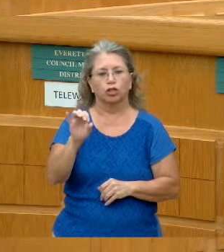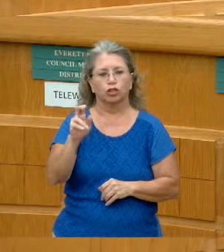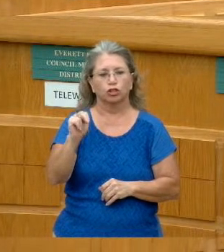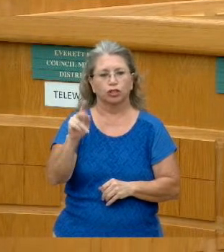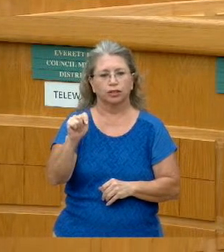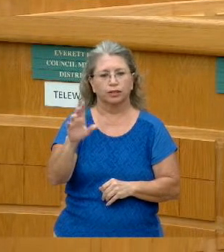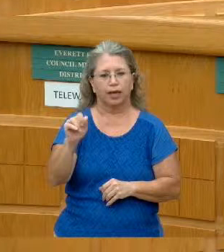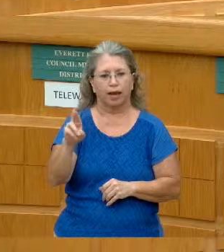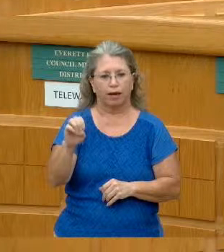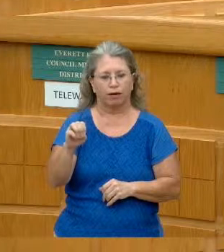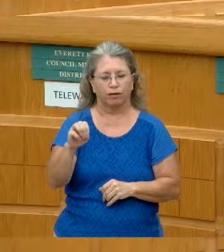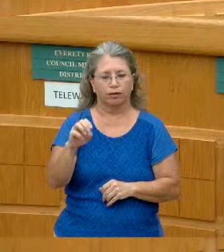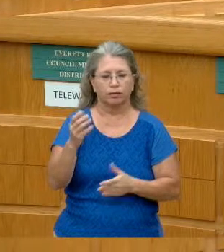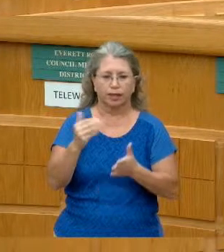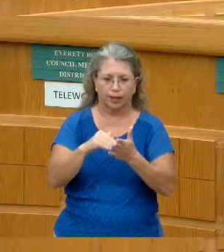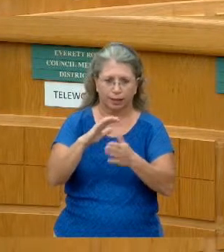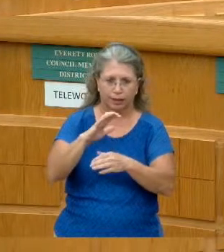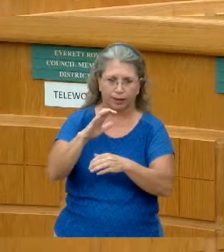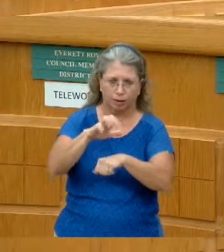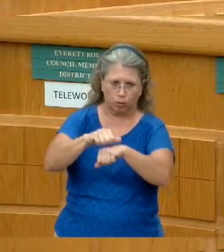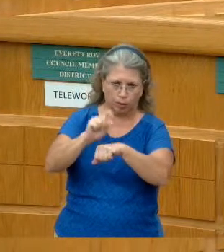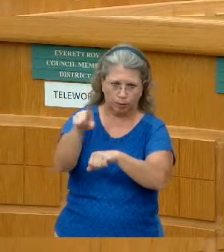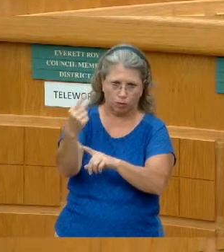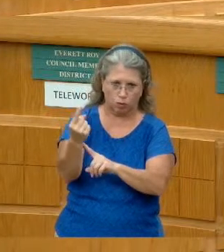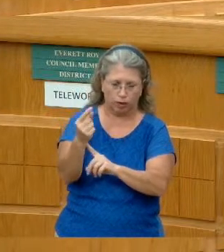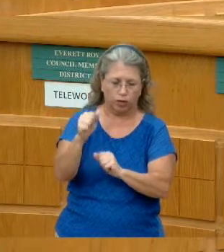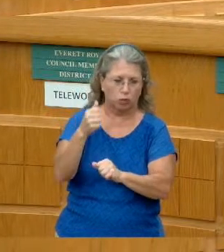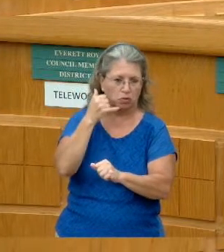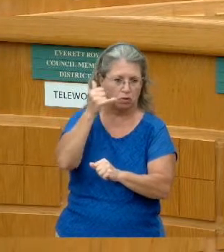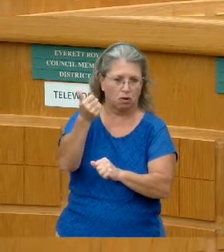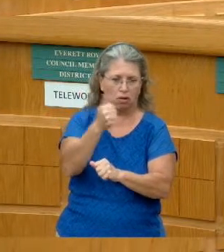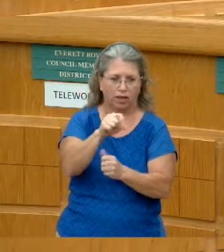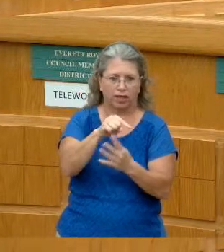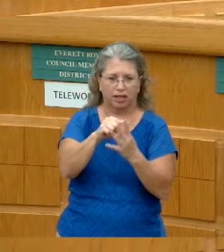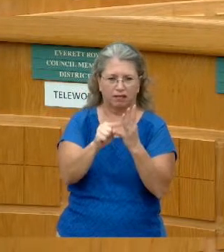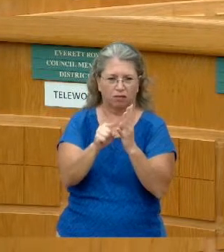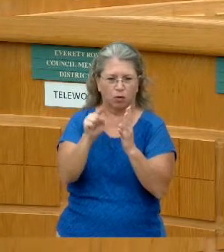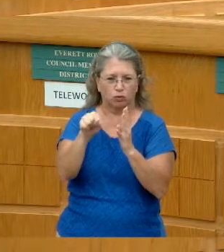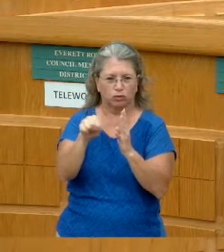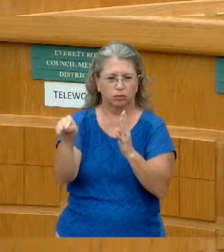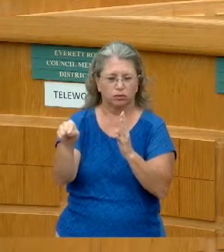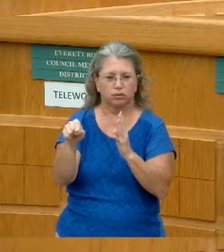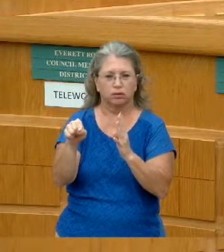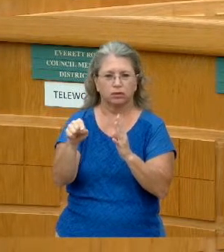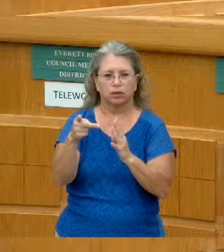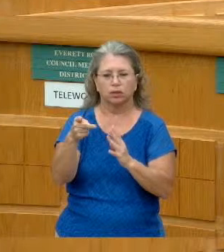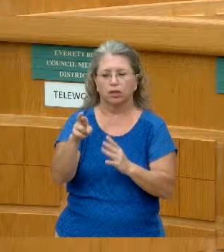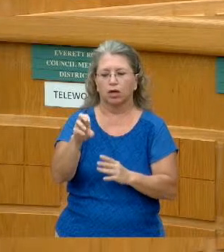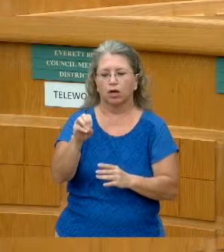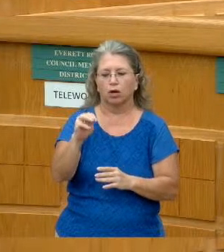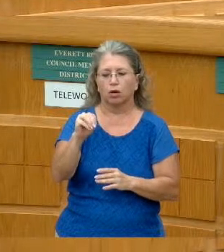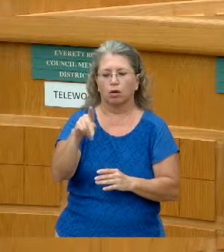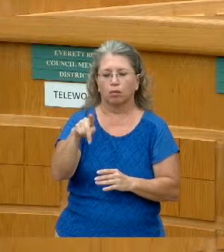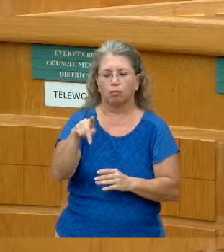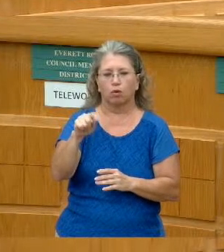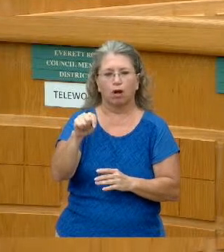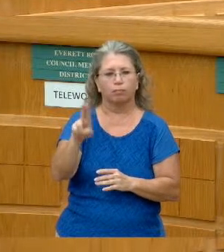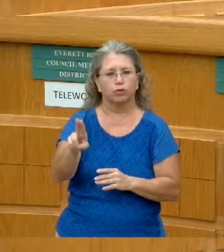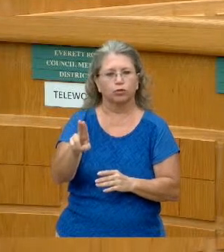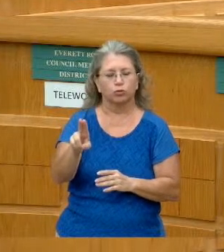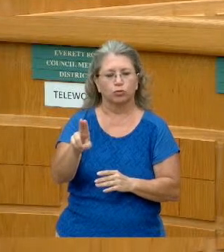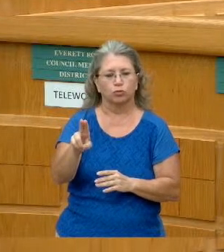only, and call any location for setting up an appointment with Christus Promptu Urgent